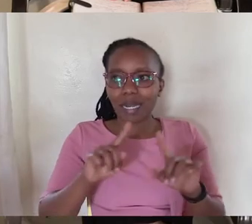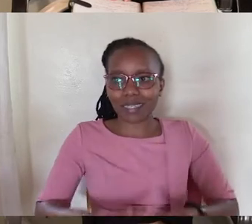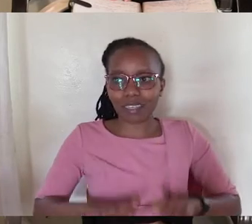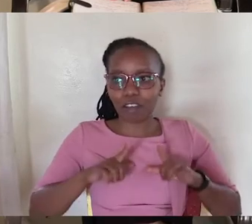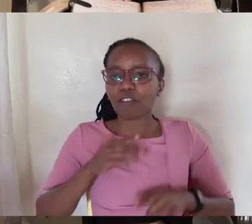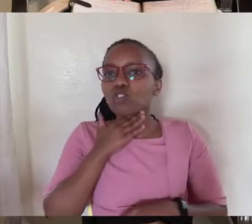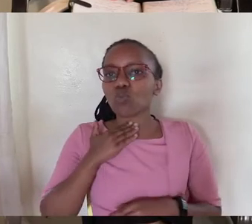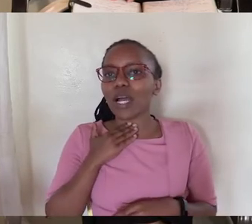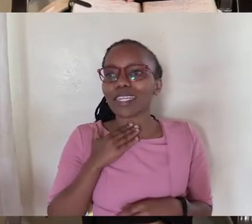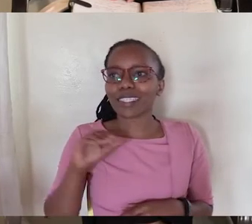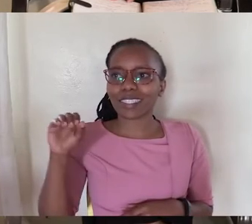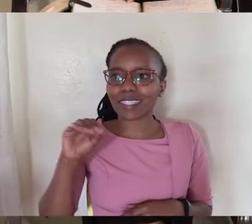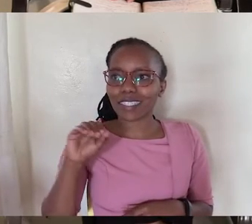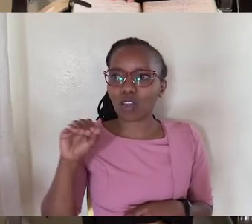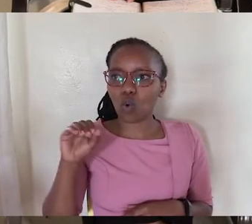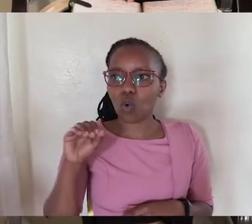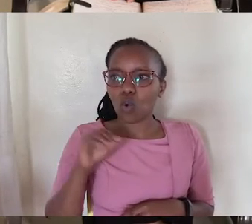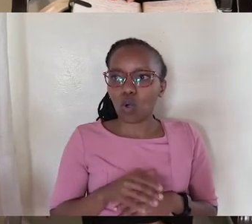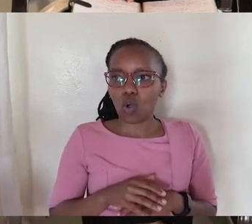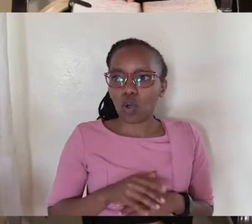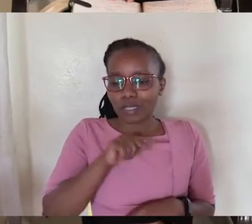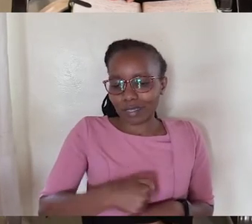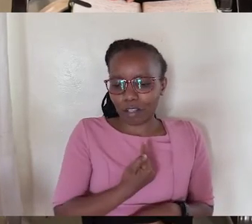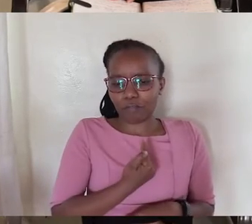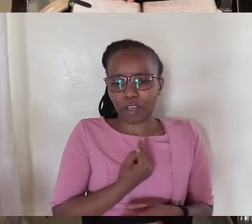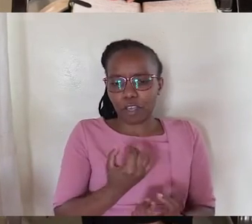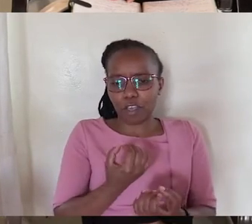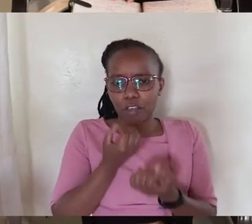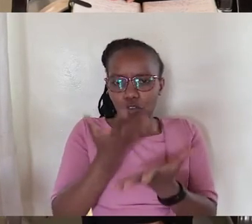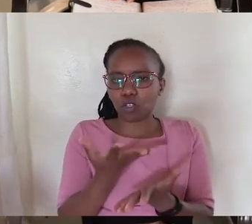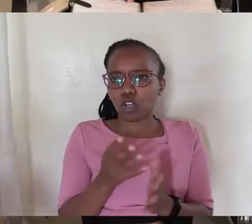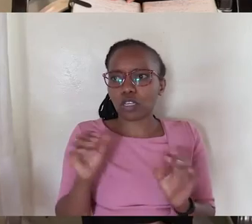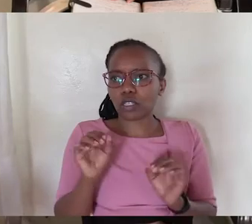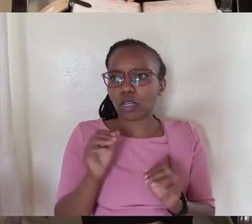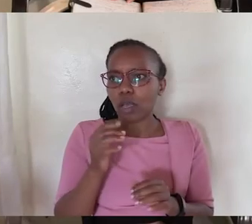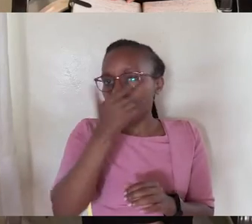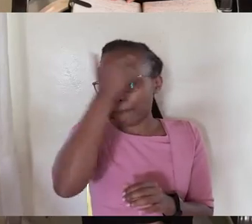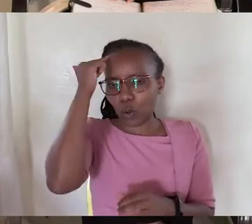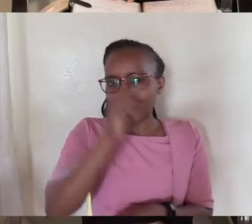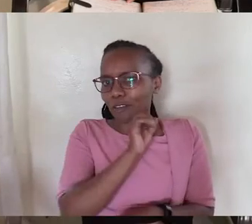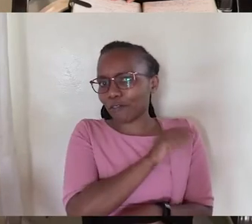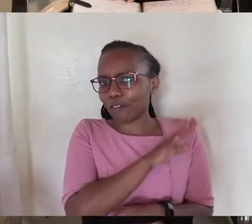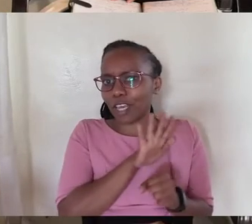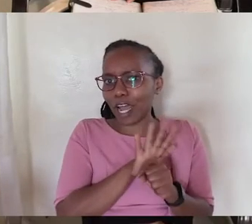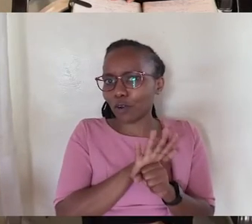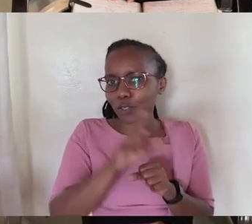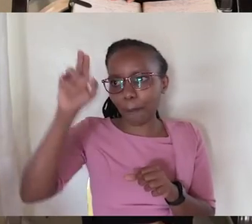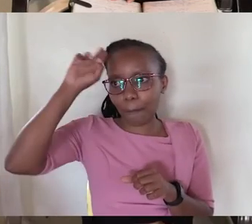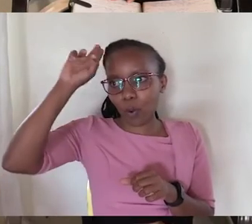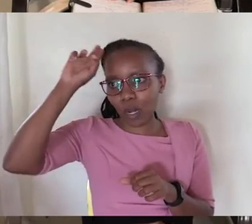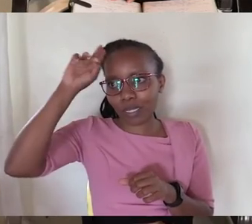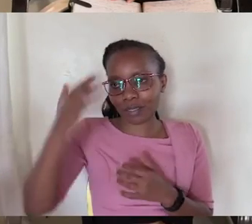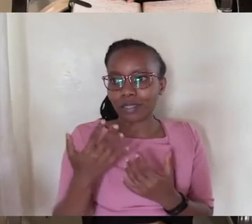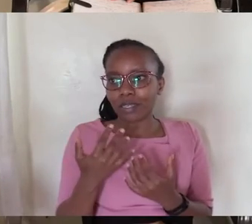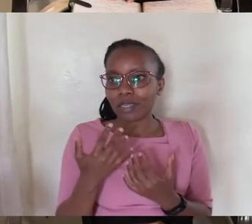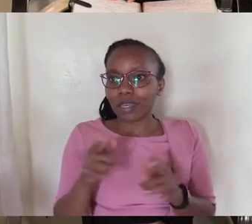not want to fill in their details, their personal details, because of the fear of retaliation from the cops and from